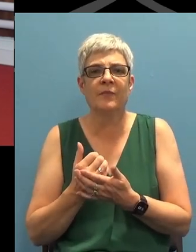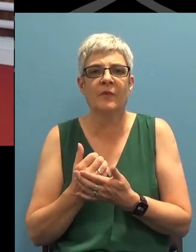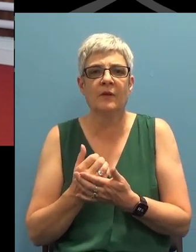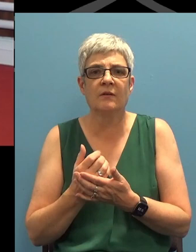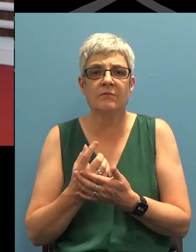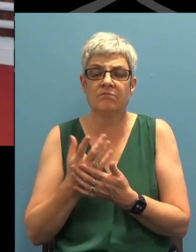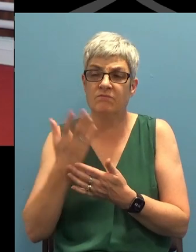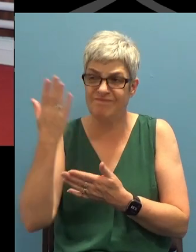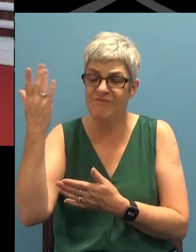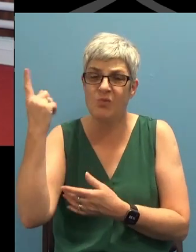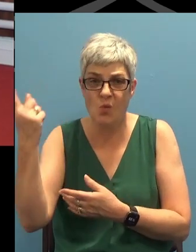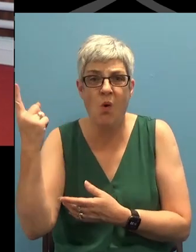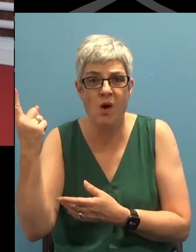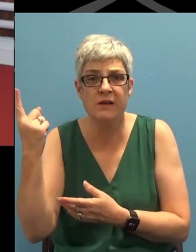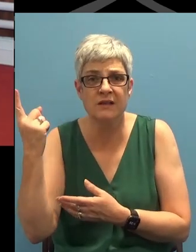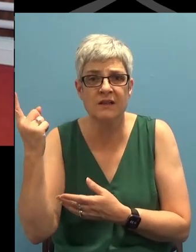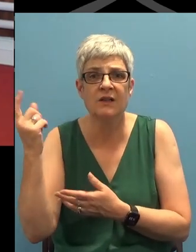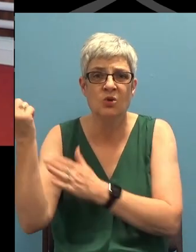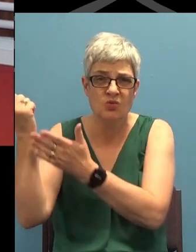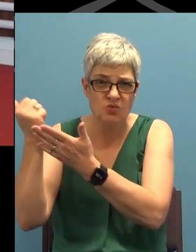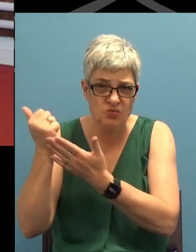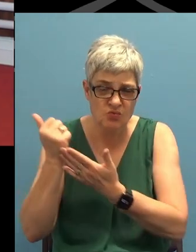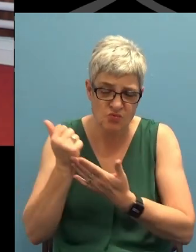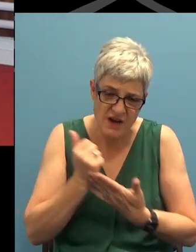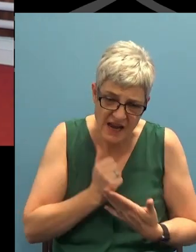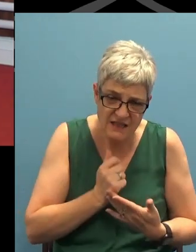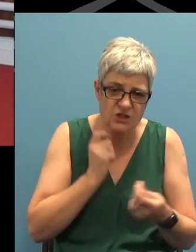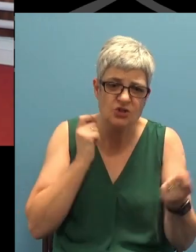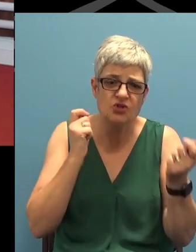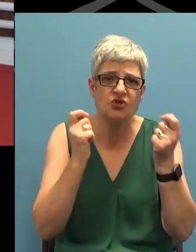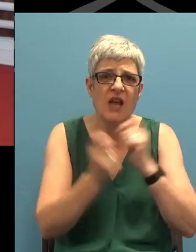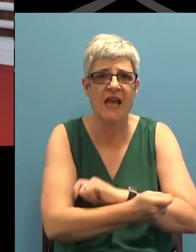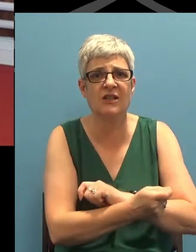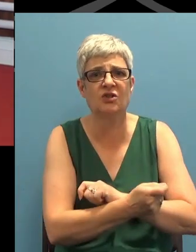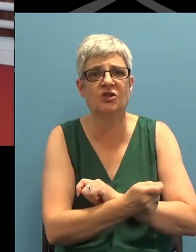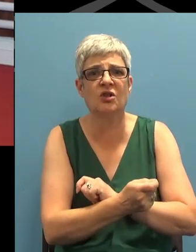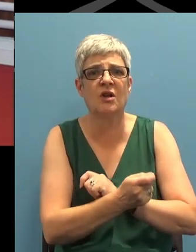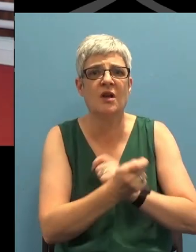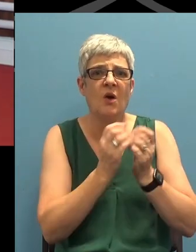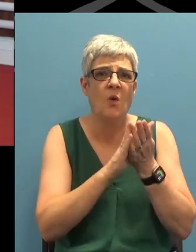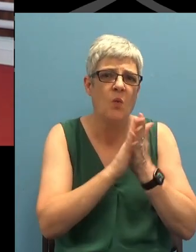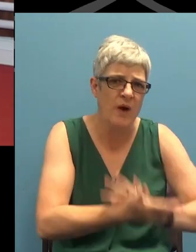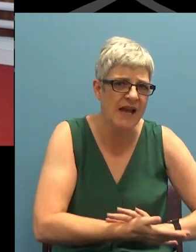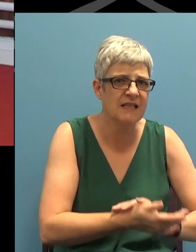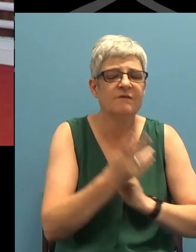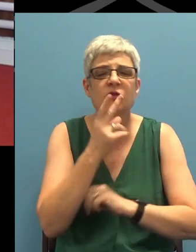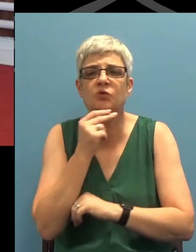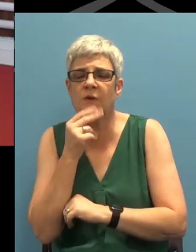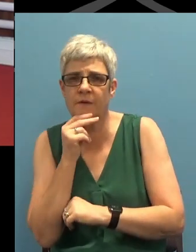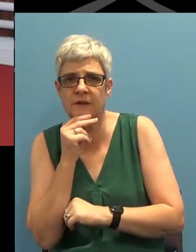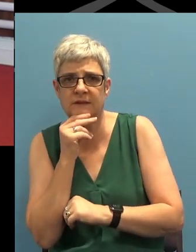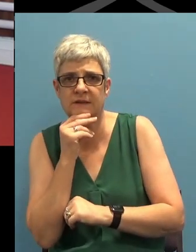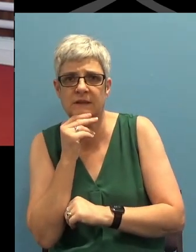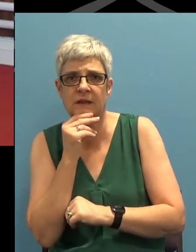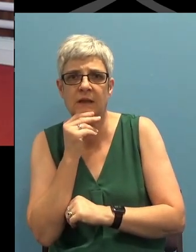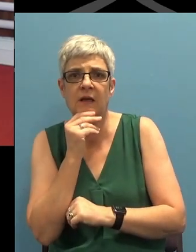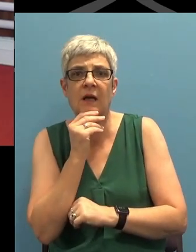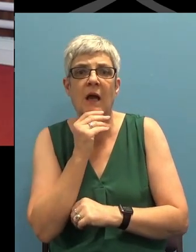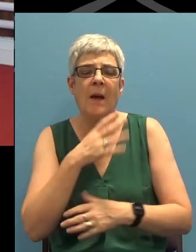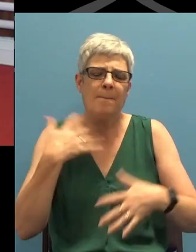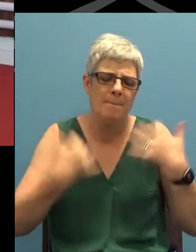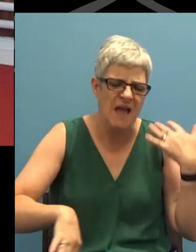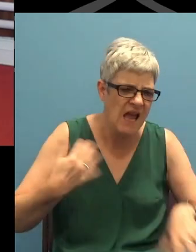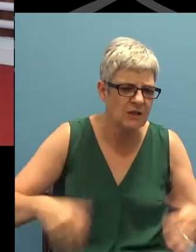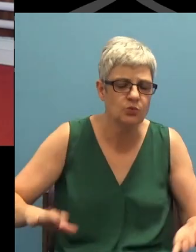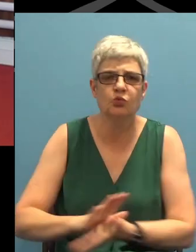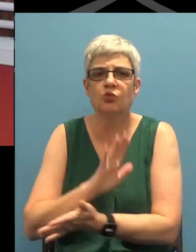How you're a God who, in your grace, turns waste to usefulness, pain to joy,